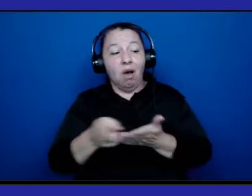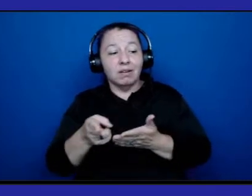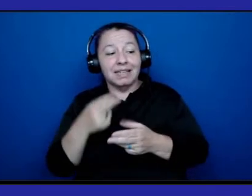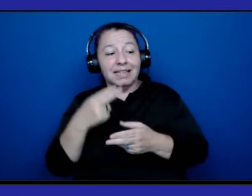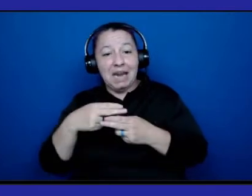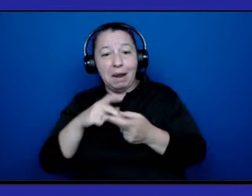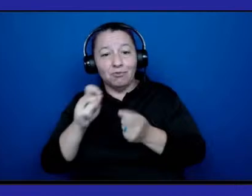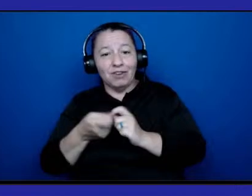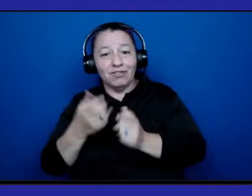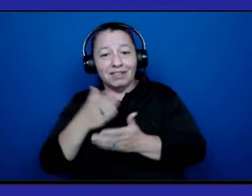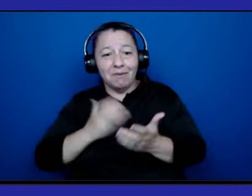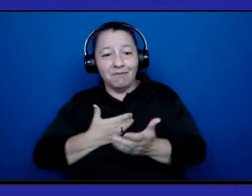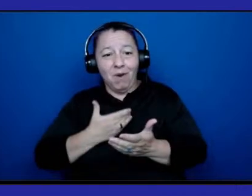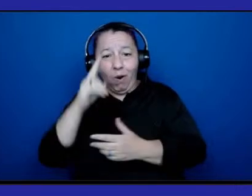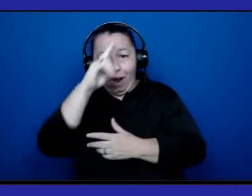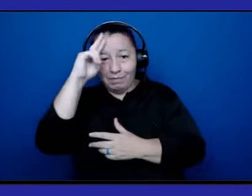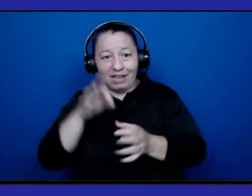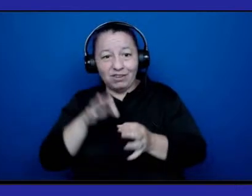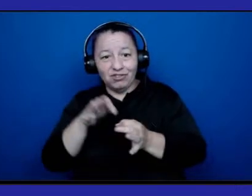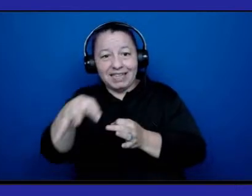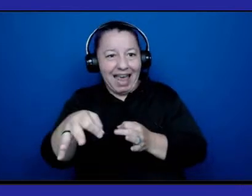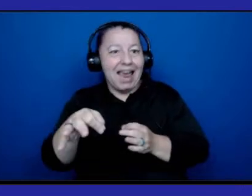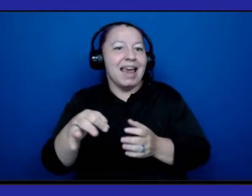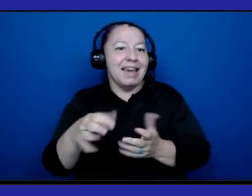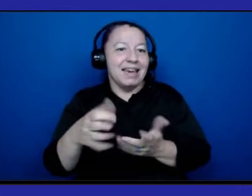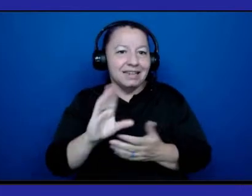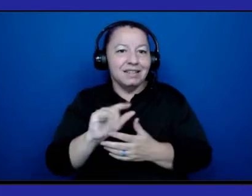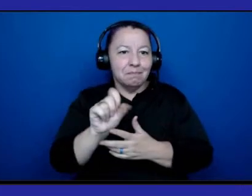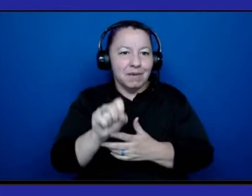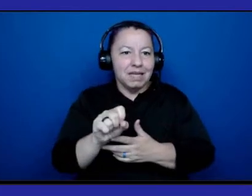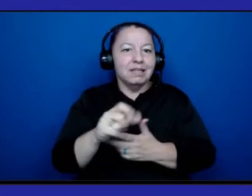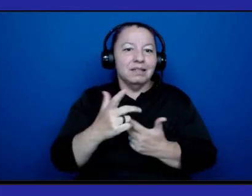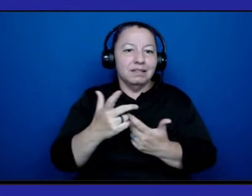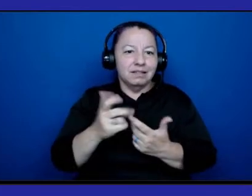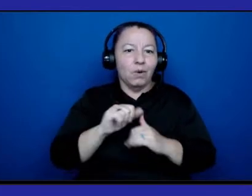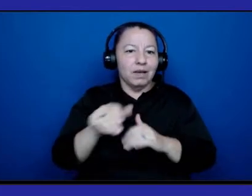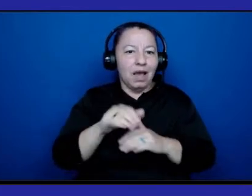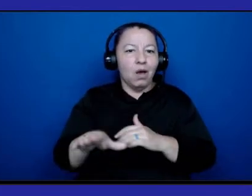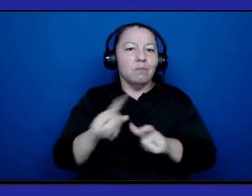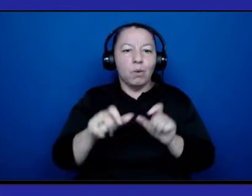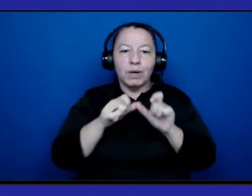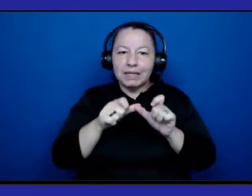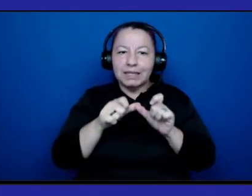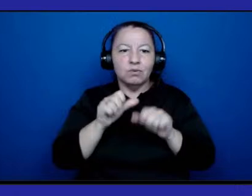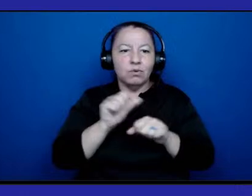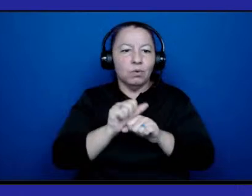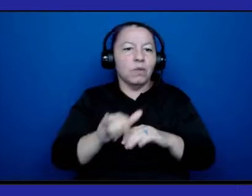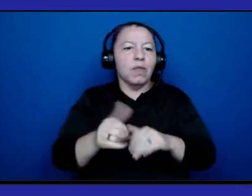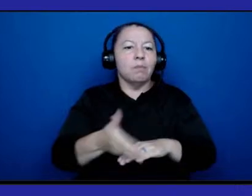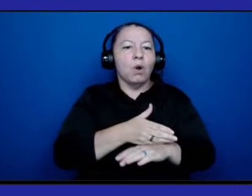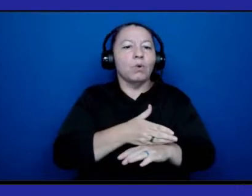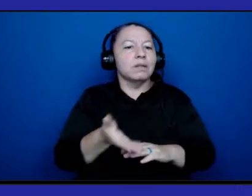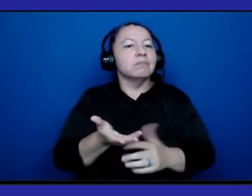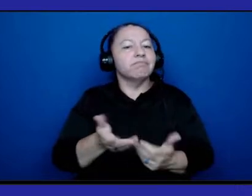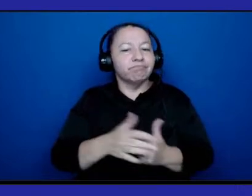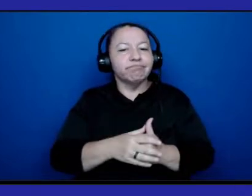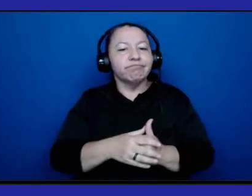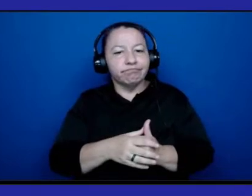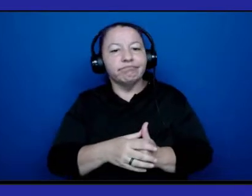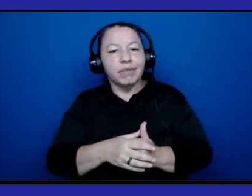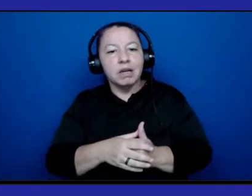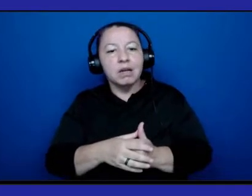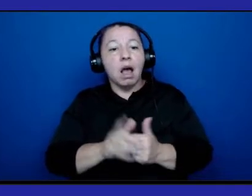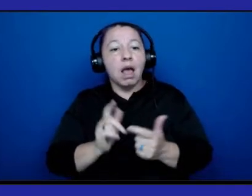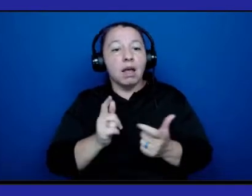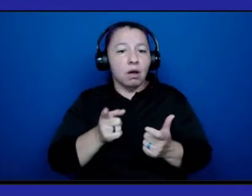that has delayed some of the bills going up, but we're continuing to drive forward on the progress improvement there. And then on the big enterprise data